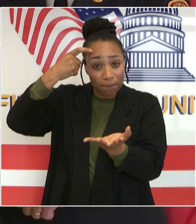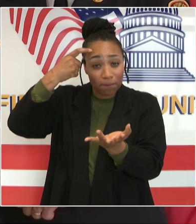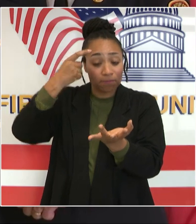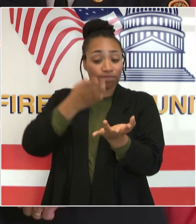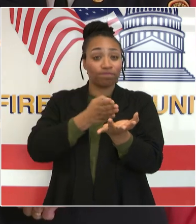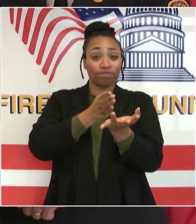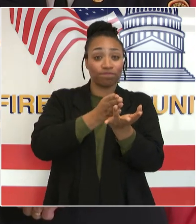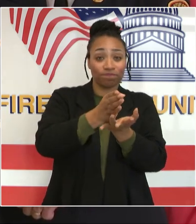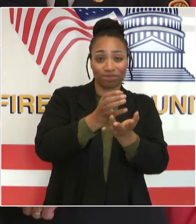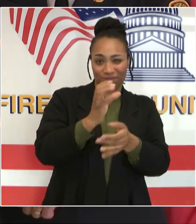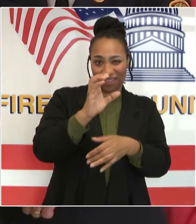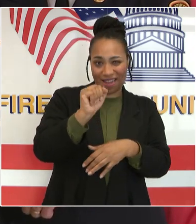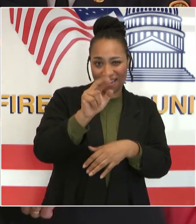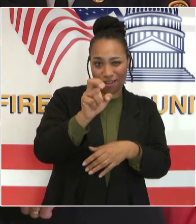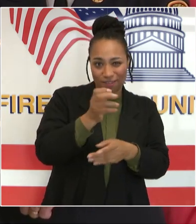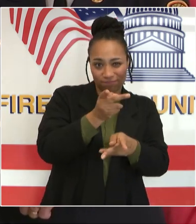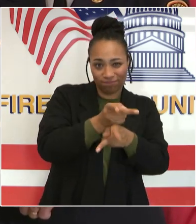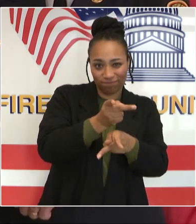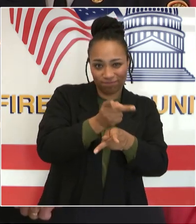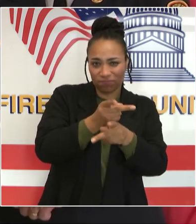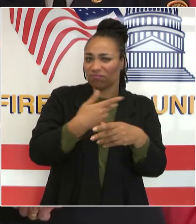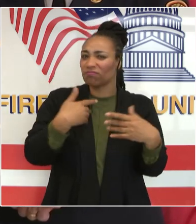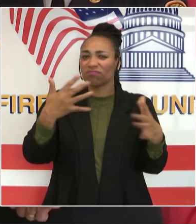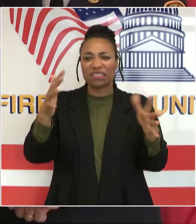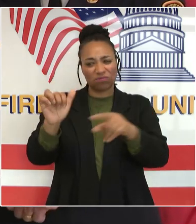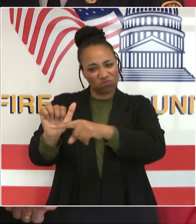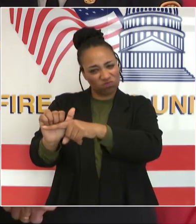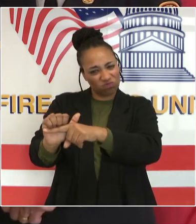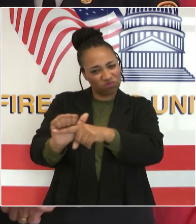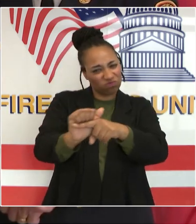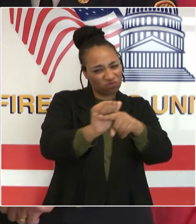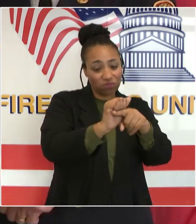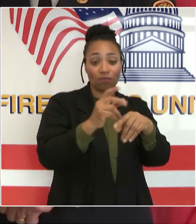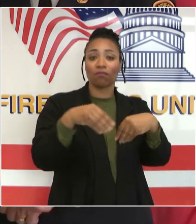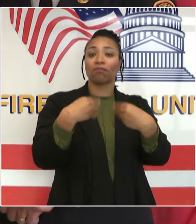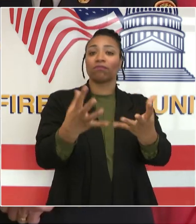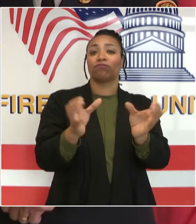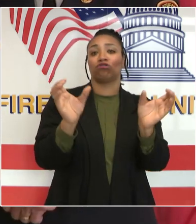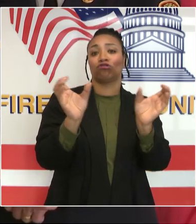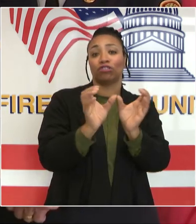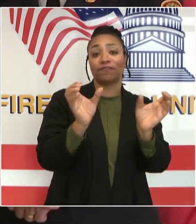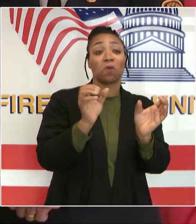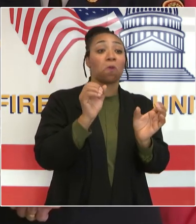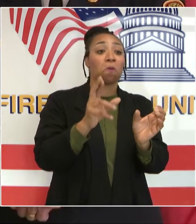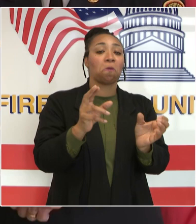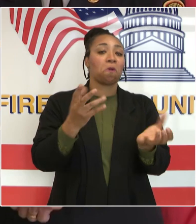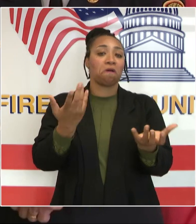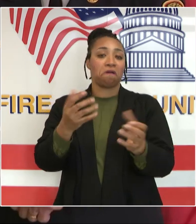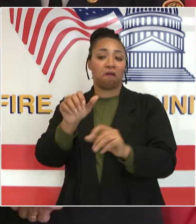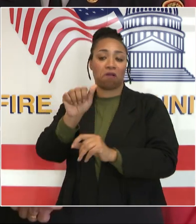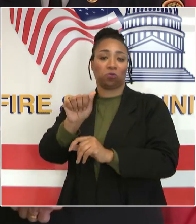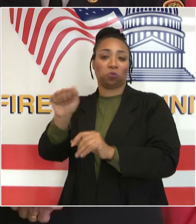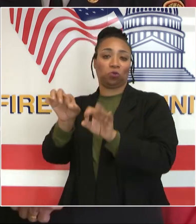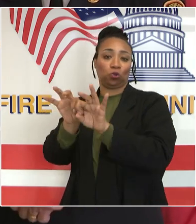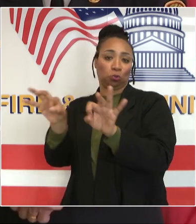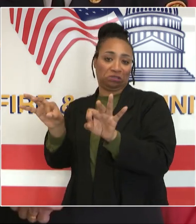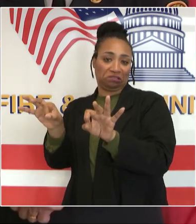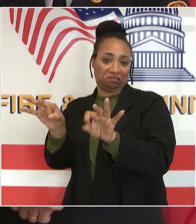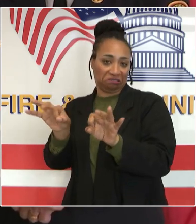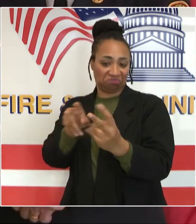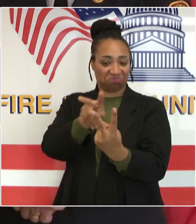certification or extending education with an associate degree in the field. That's